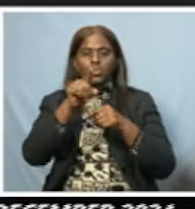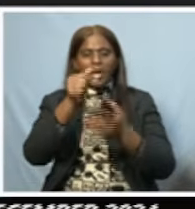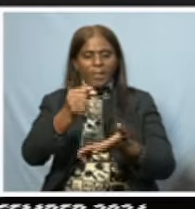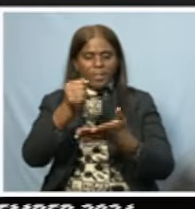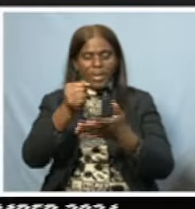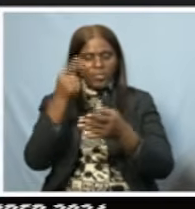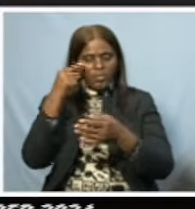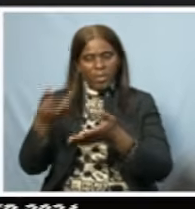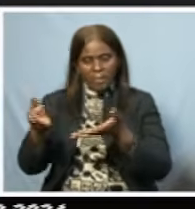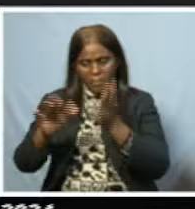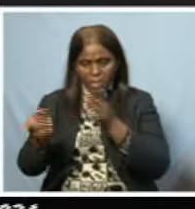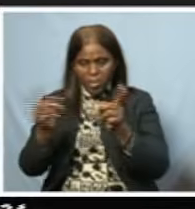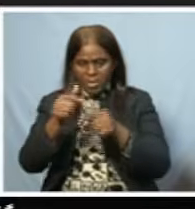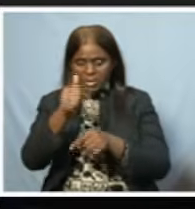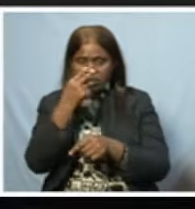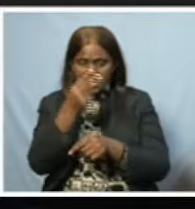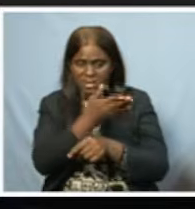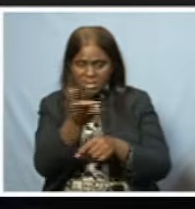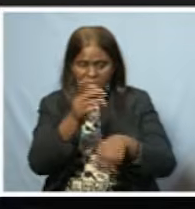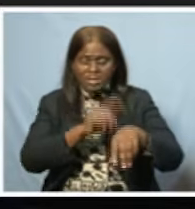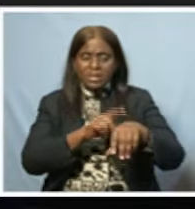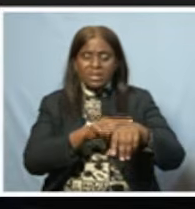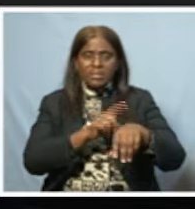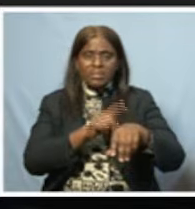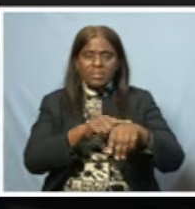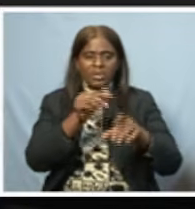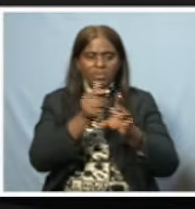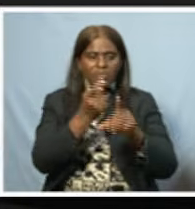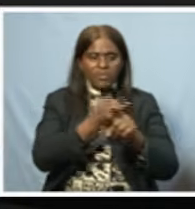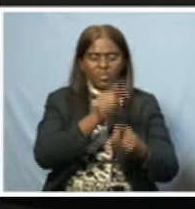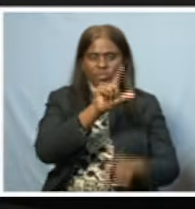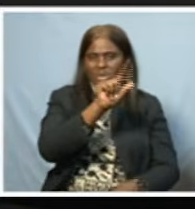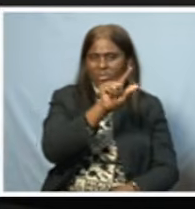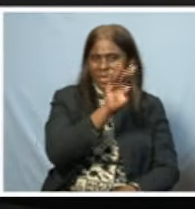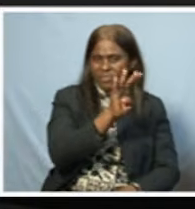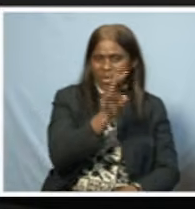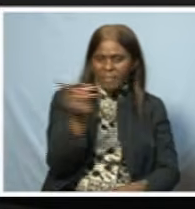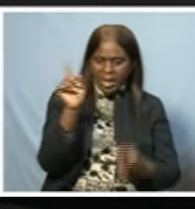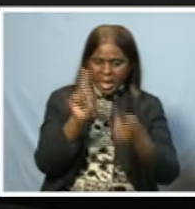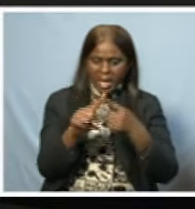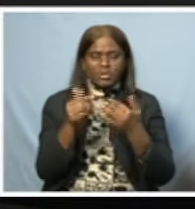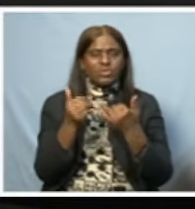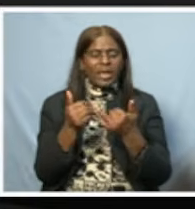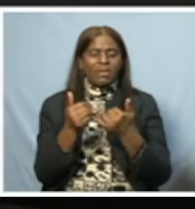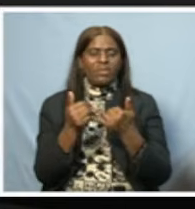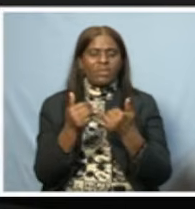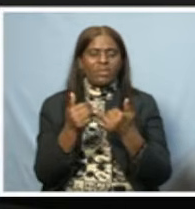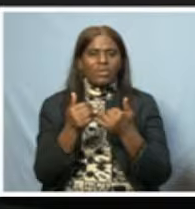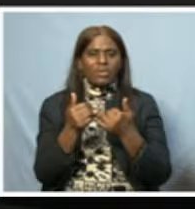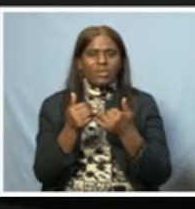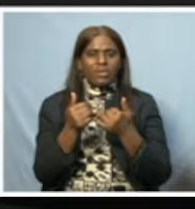cemetery. When you look at the period from 2024 up to now,